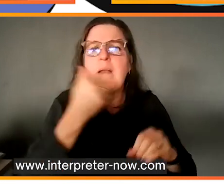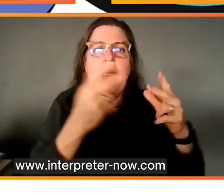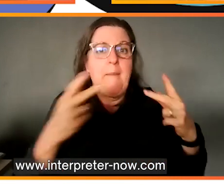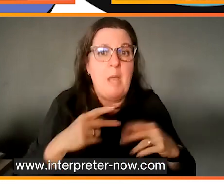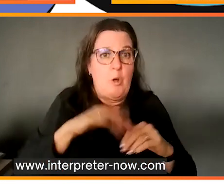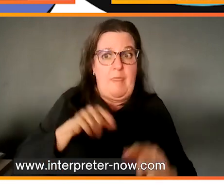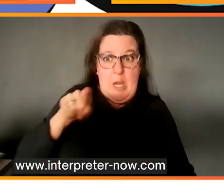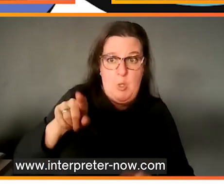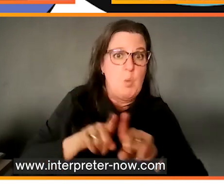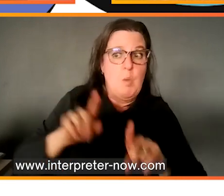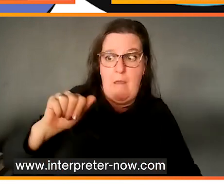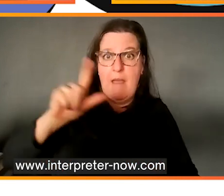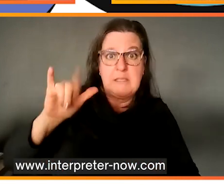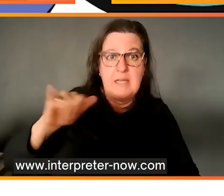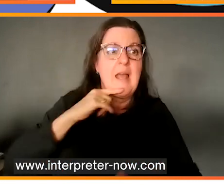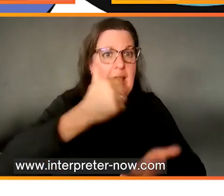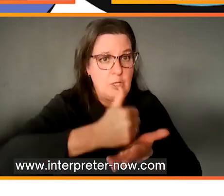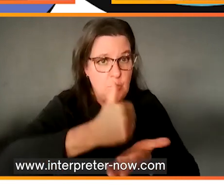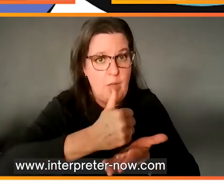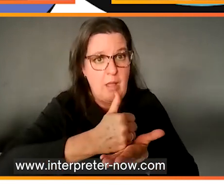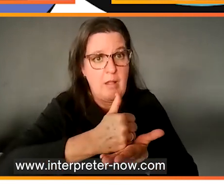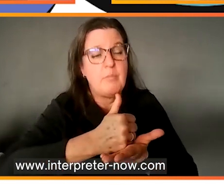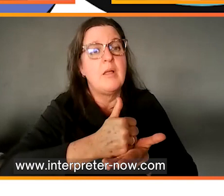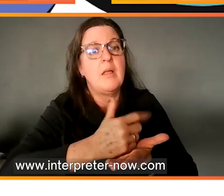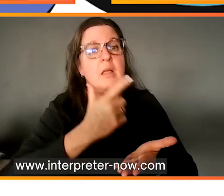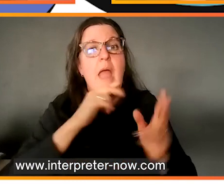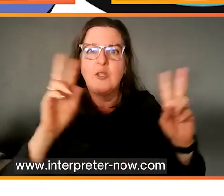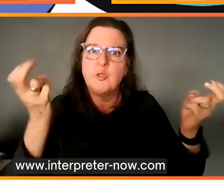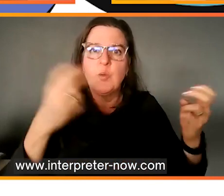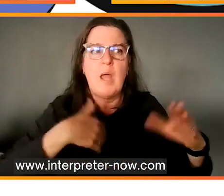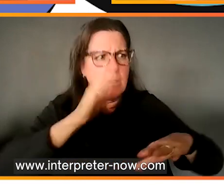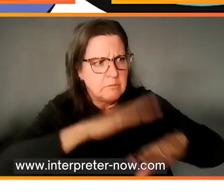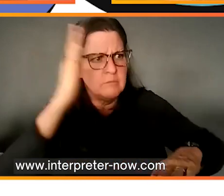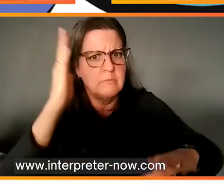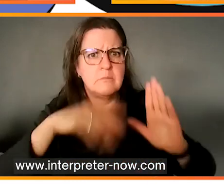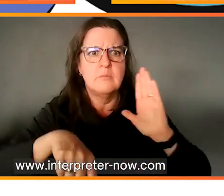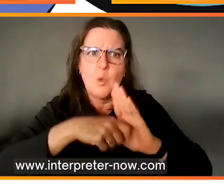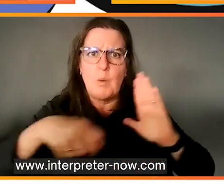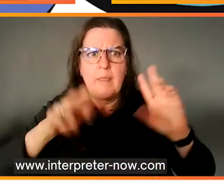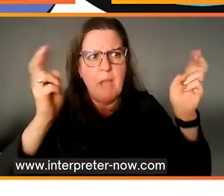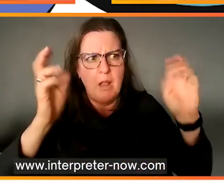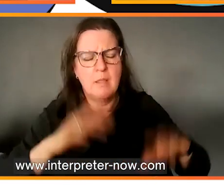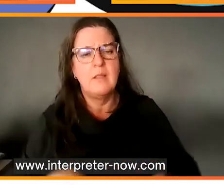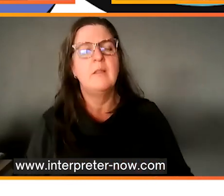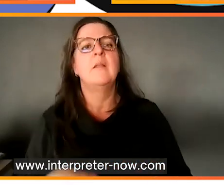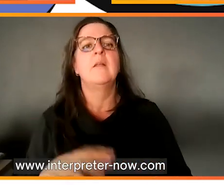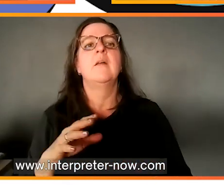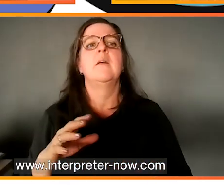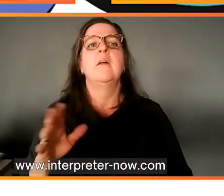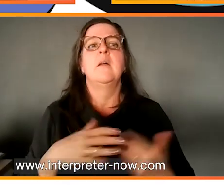situation and to ring the bell. And whether that is, I'll